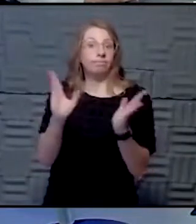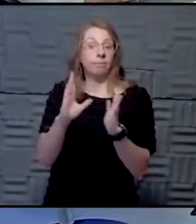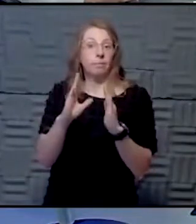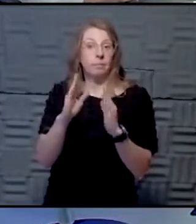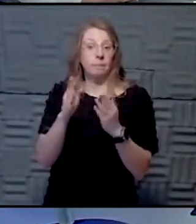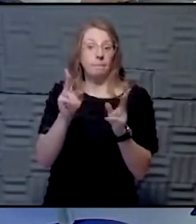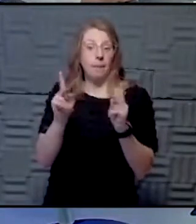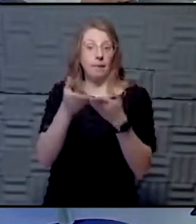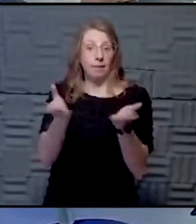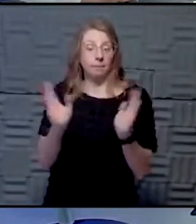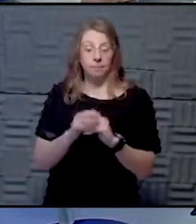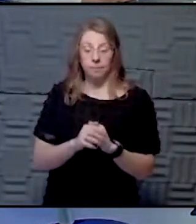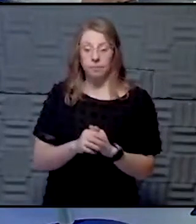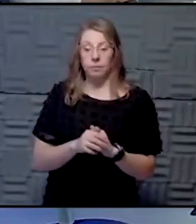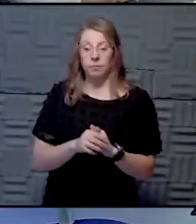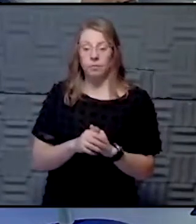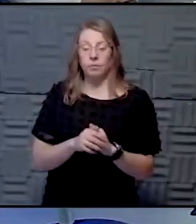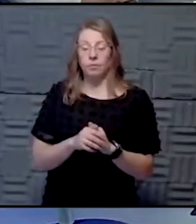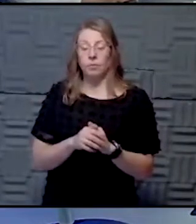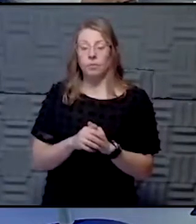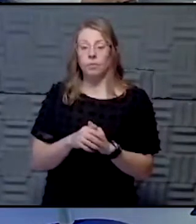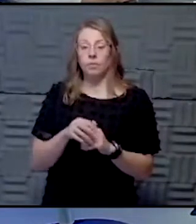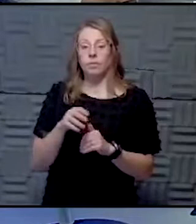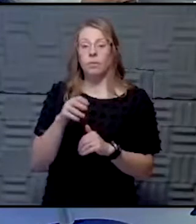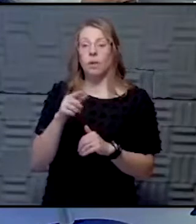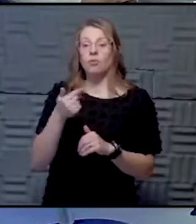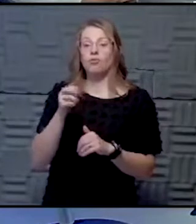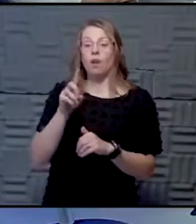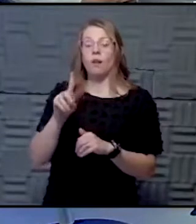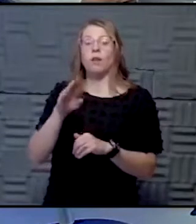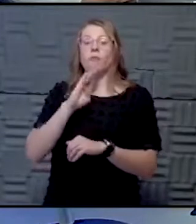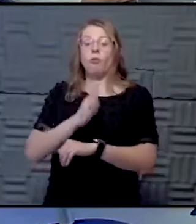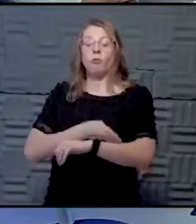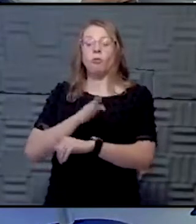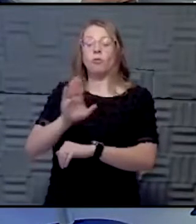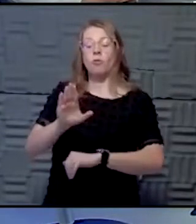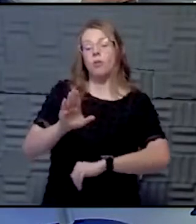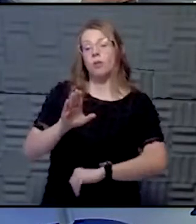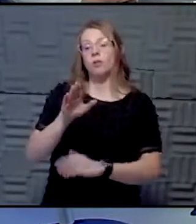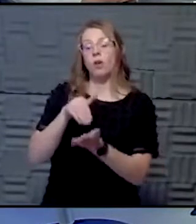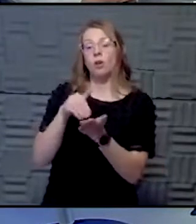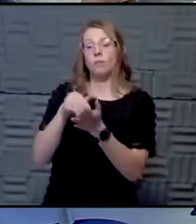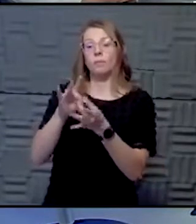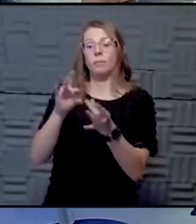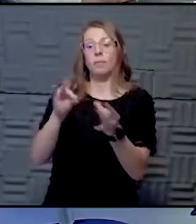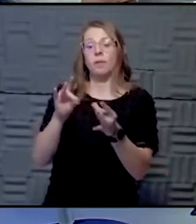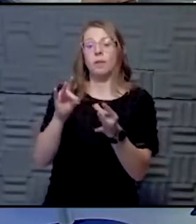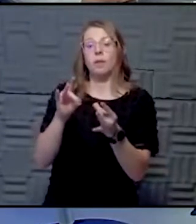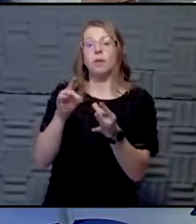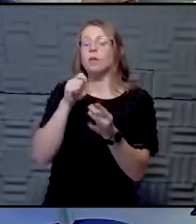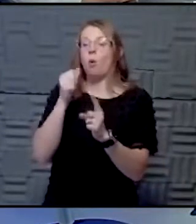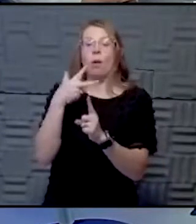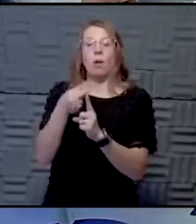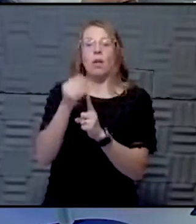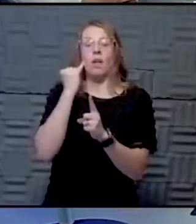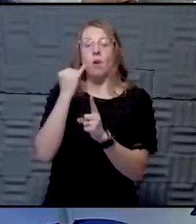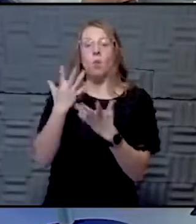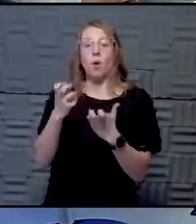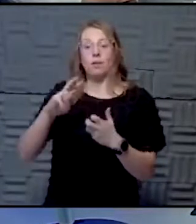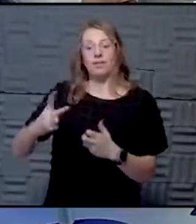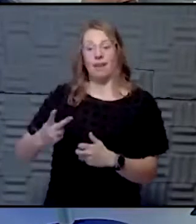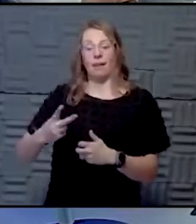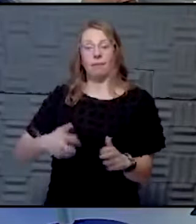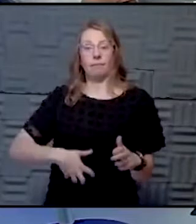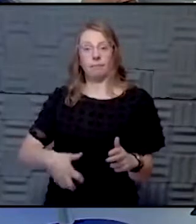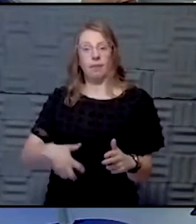Judy says, my granddaughter's doctor told her not to get the vaccine since she may want to have another baby. Does she need to be concerned?